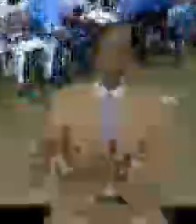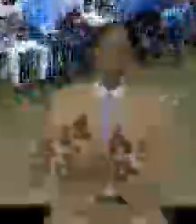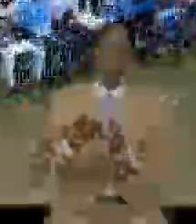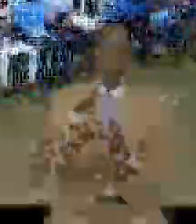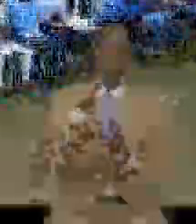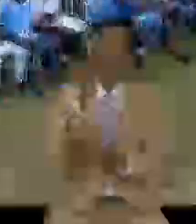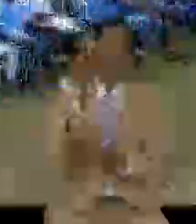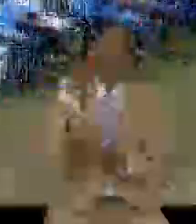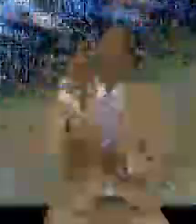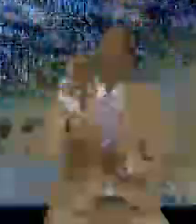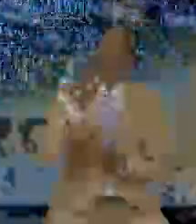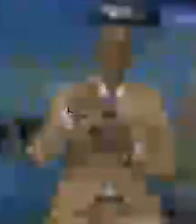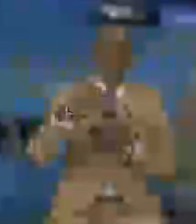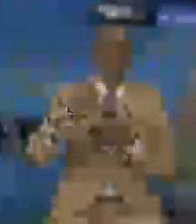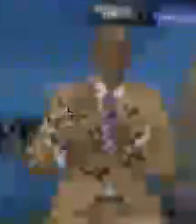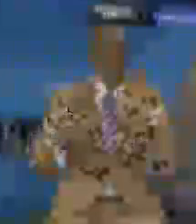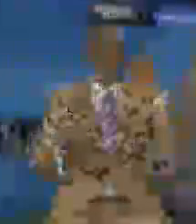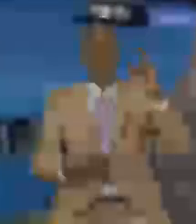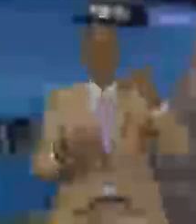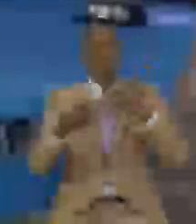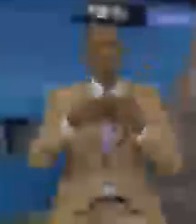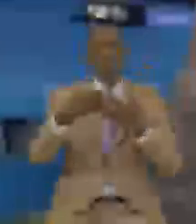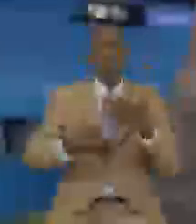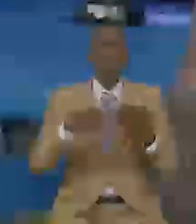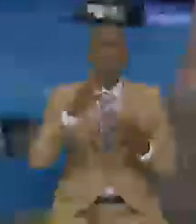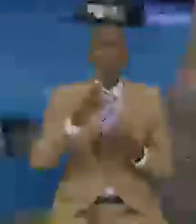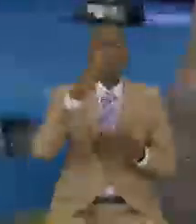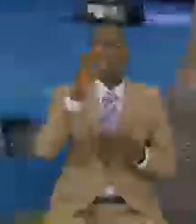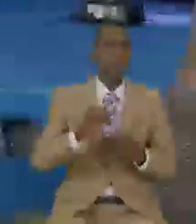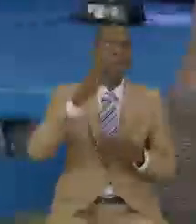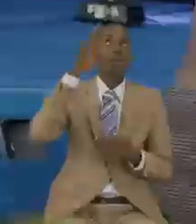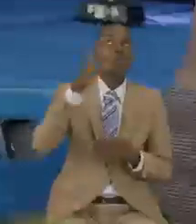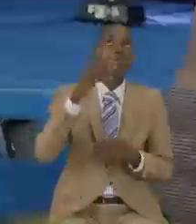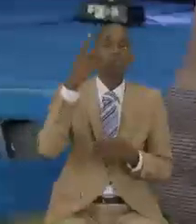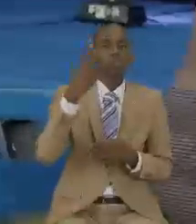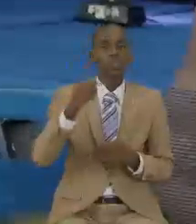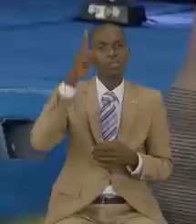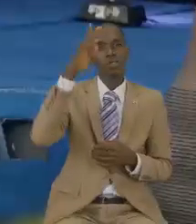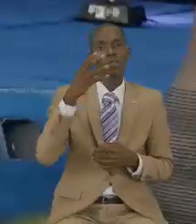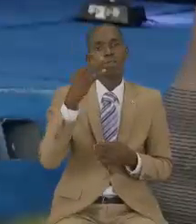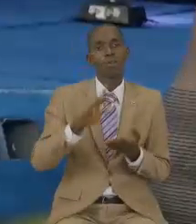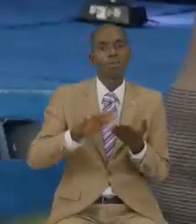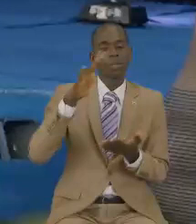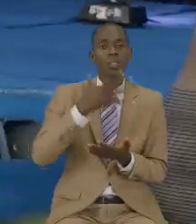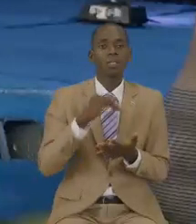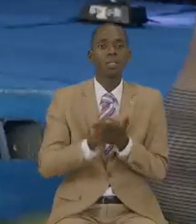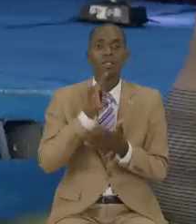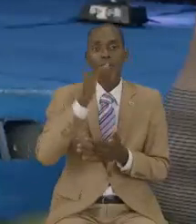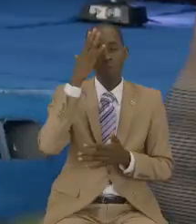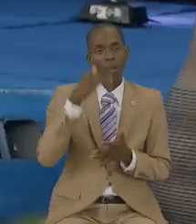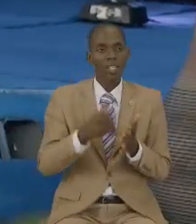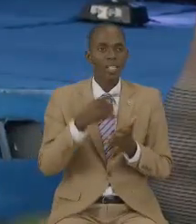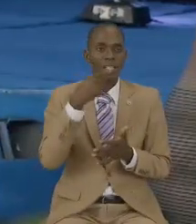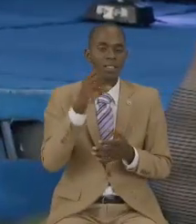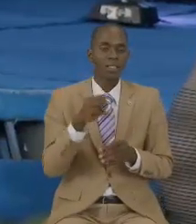invitation. I invited by God, the God of glory. And that's why he says